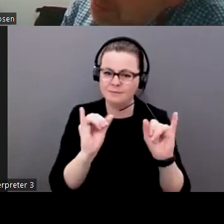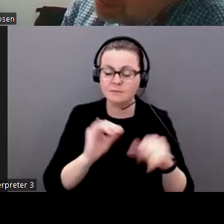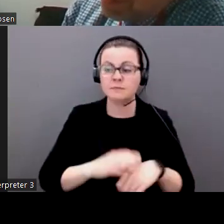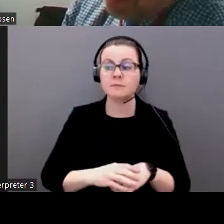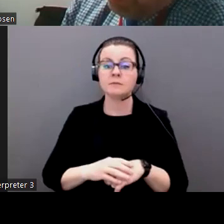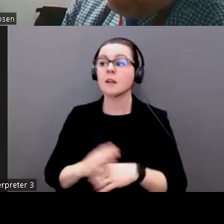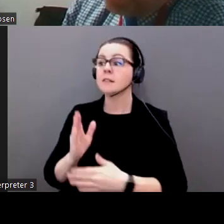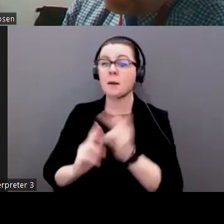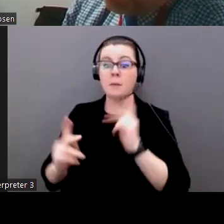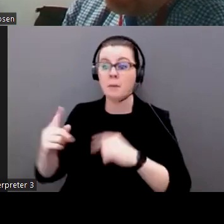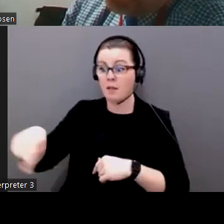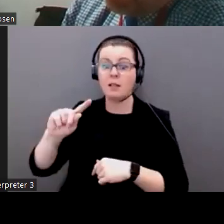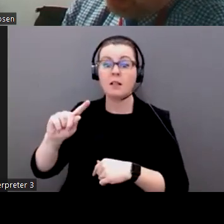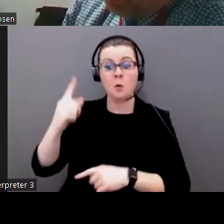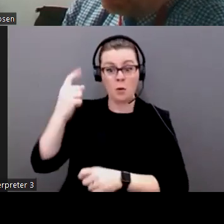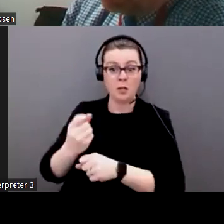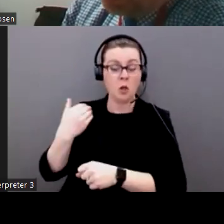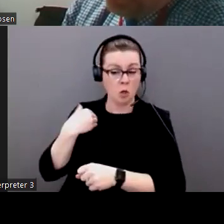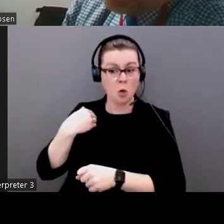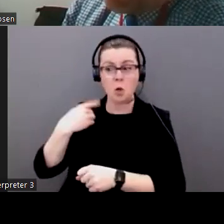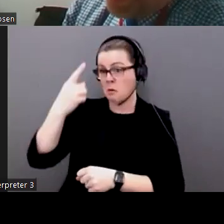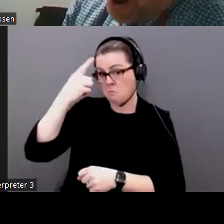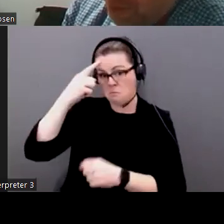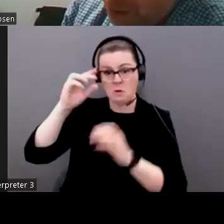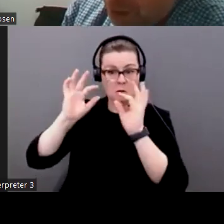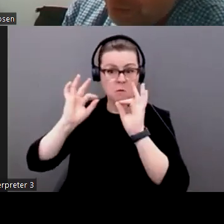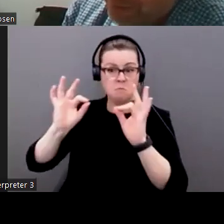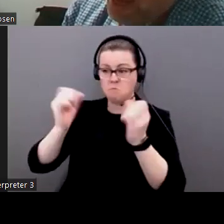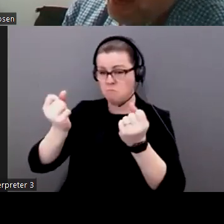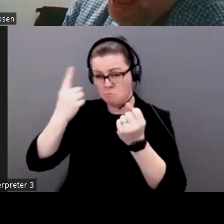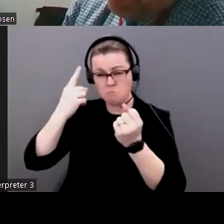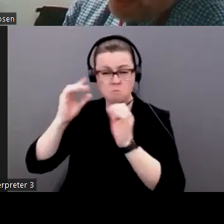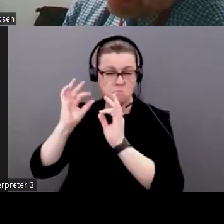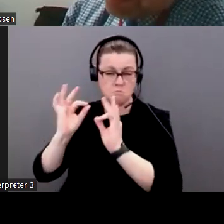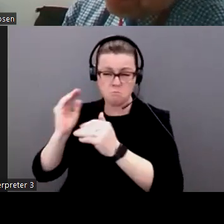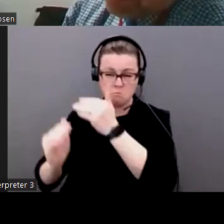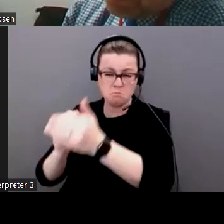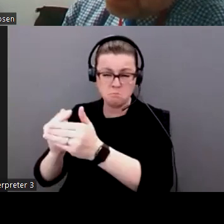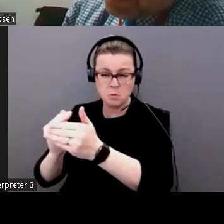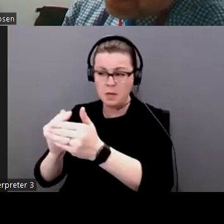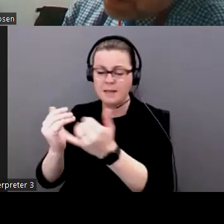ago, or maybe could a week ago, or even an hour ago, and now can't.